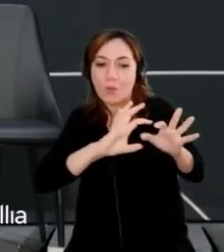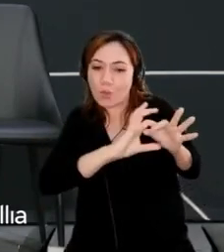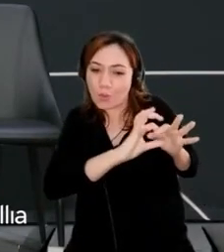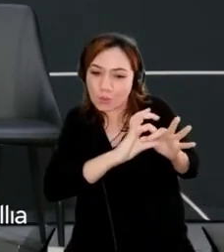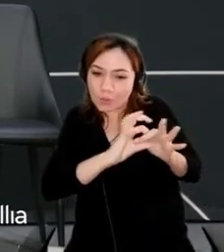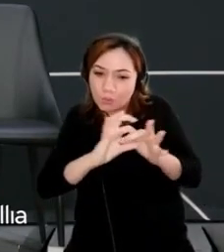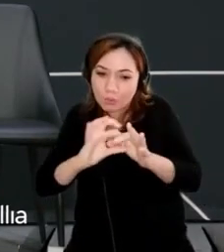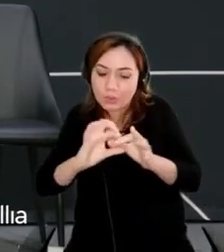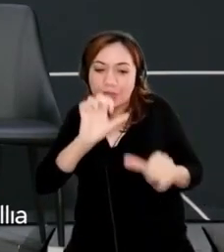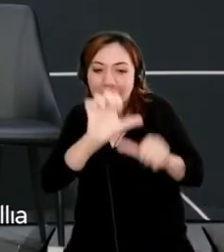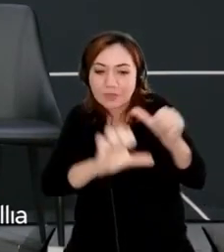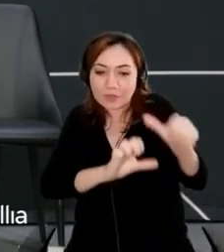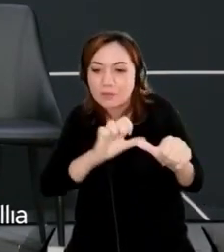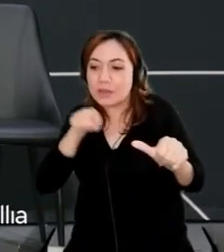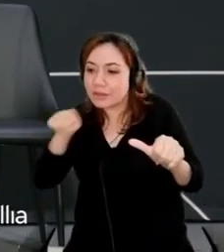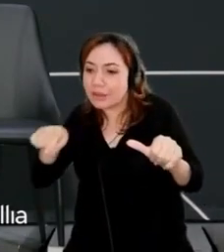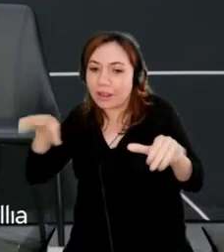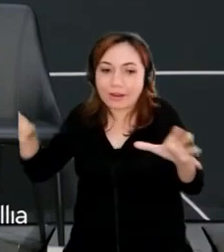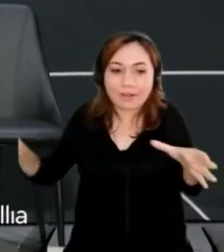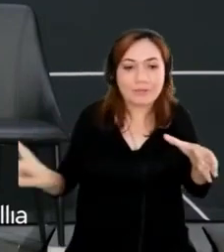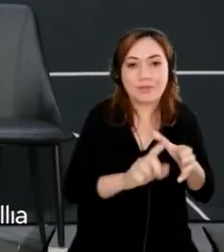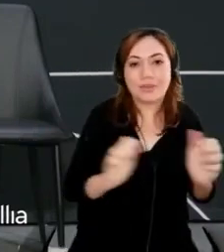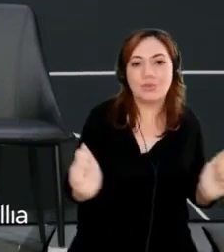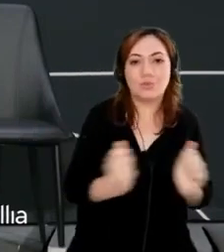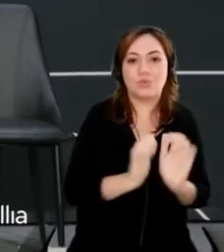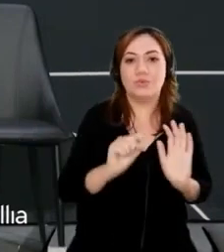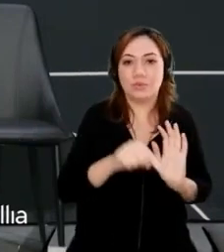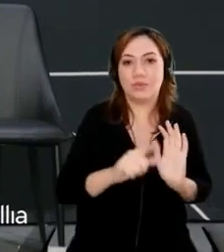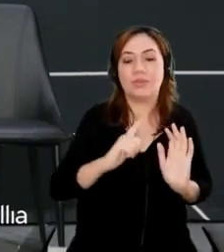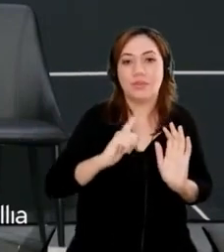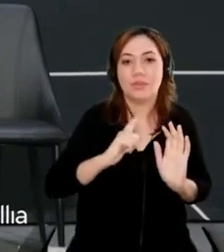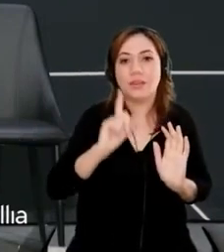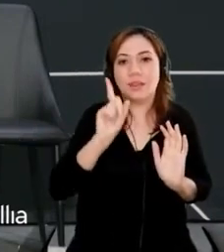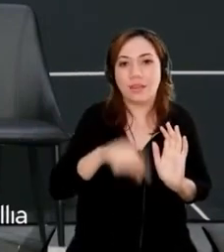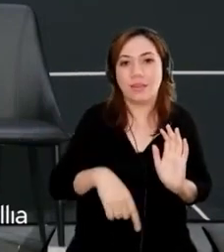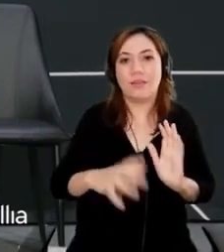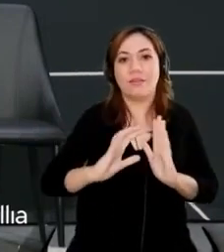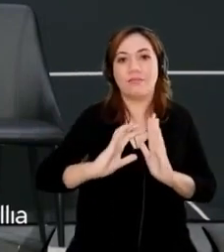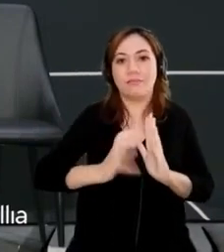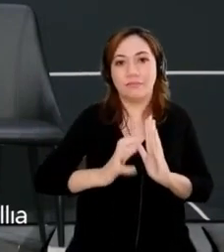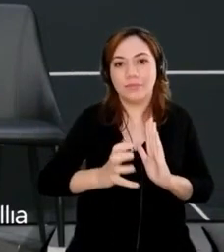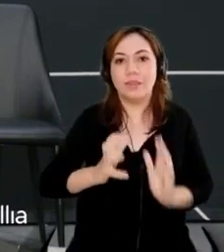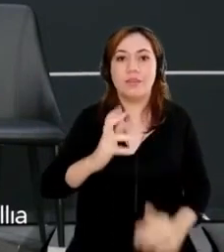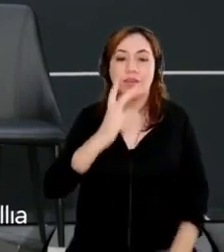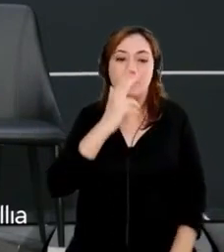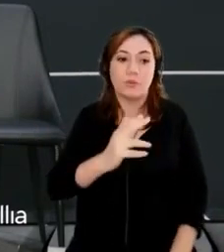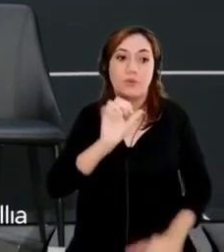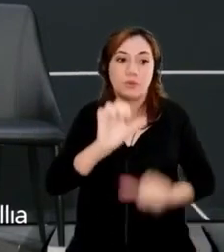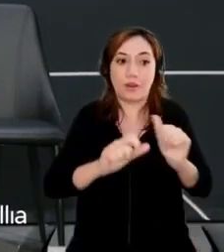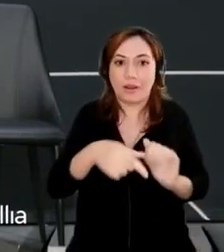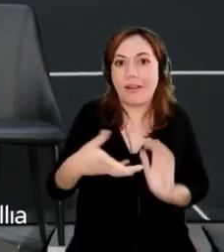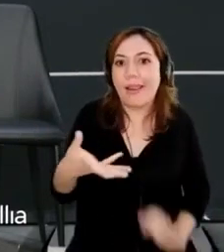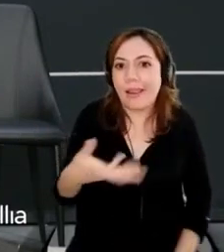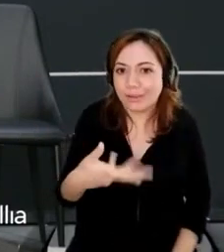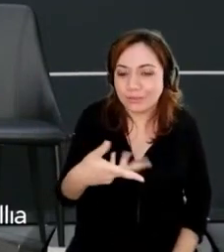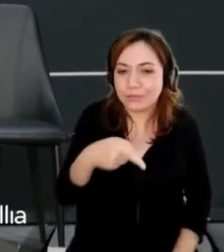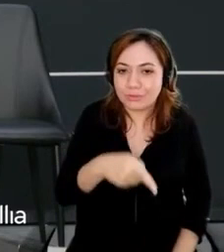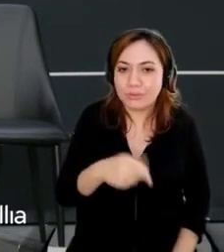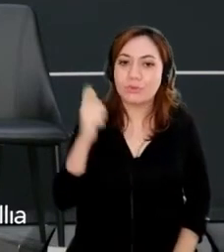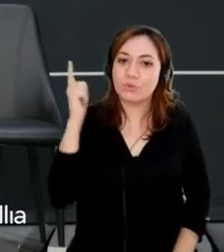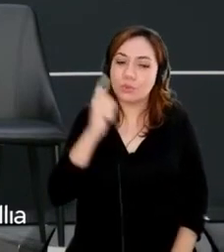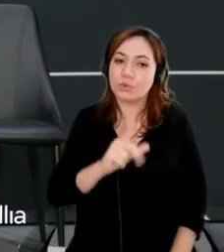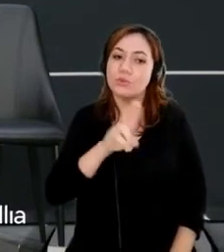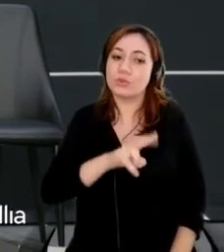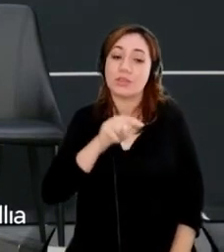about. It helps us make our data agile so that we can use it to answer questions as we need